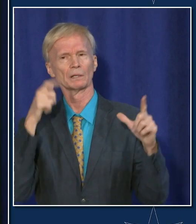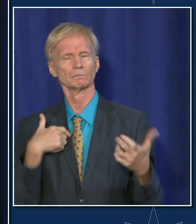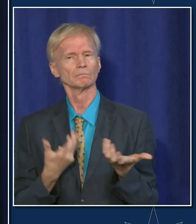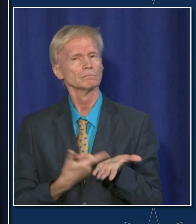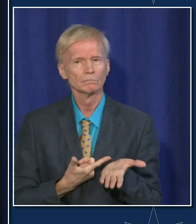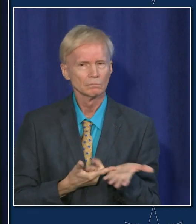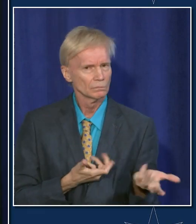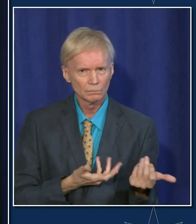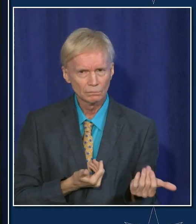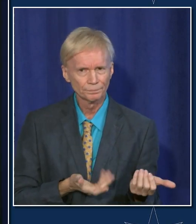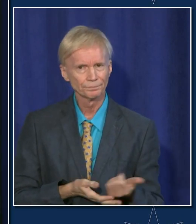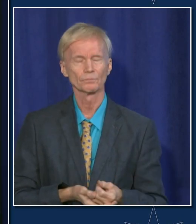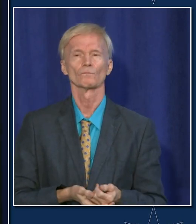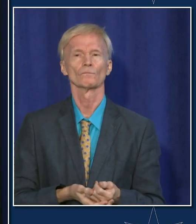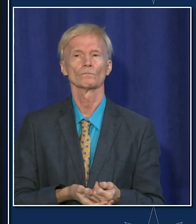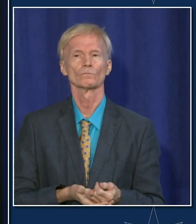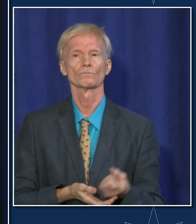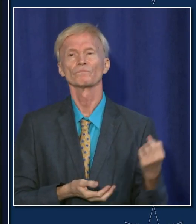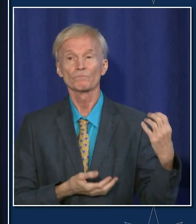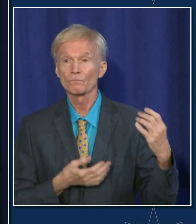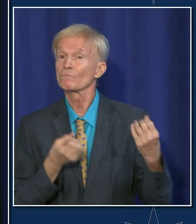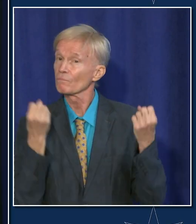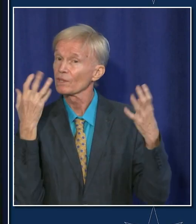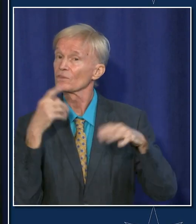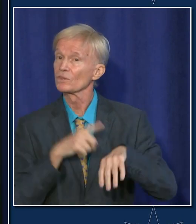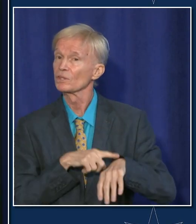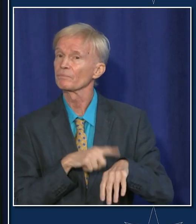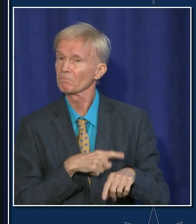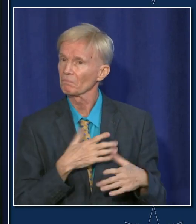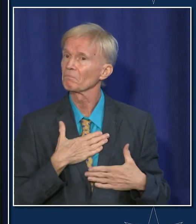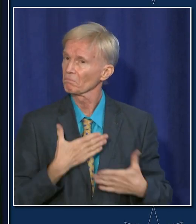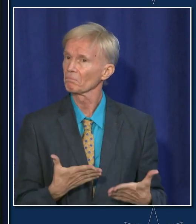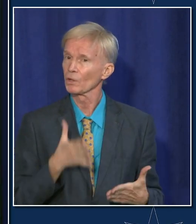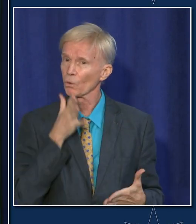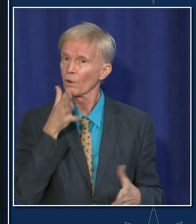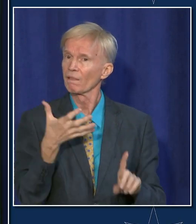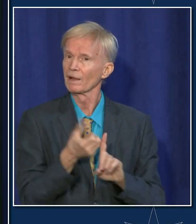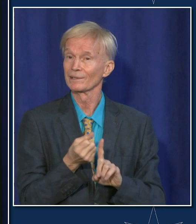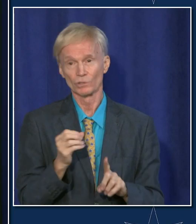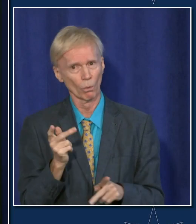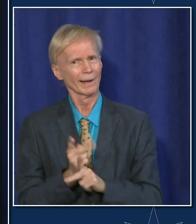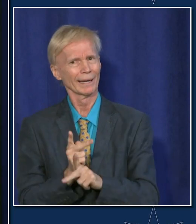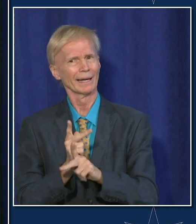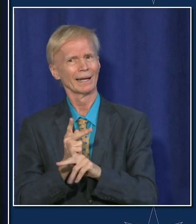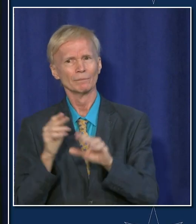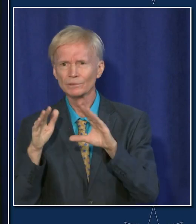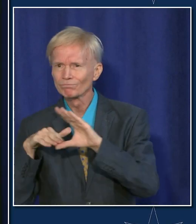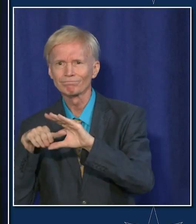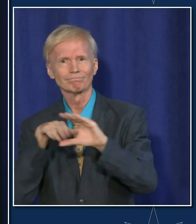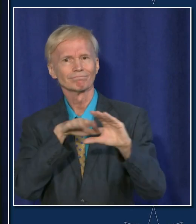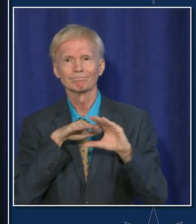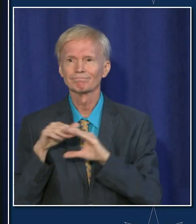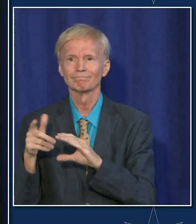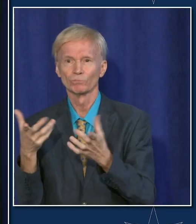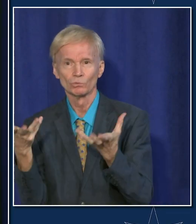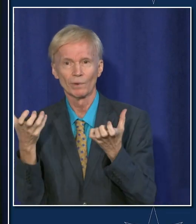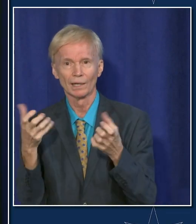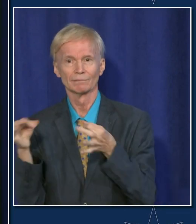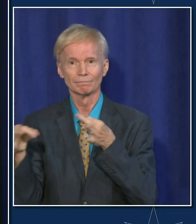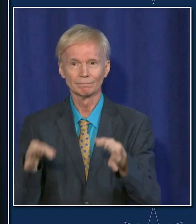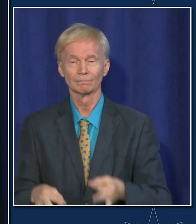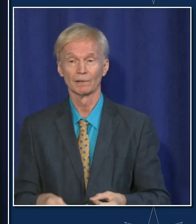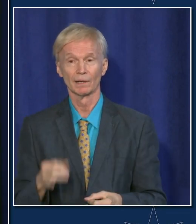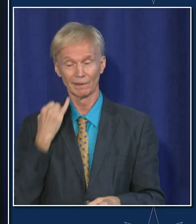conversation with them, and a lot of times they actually agreed to get vaccinated. So keep talking about vaccine. If you are